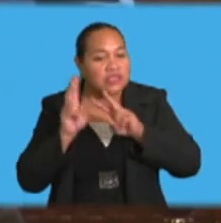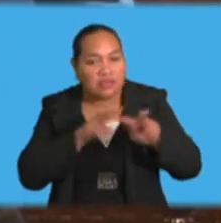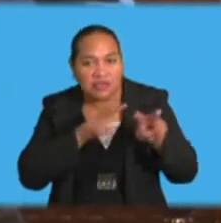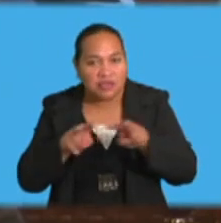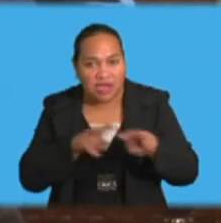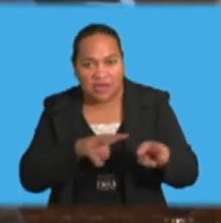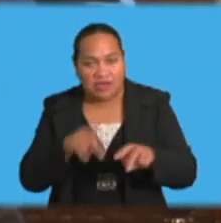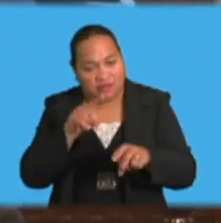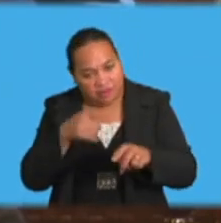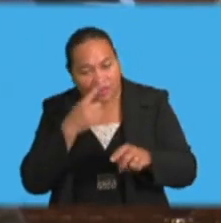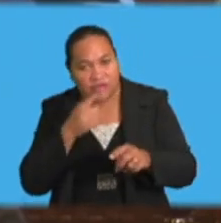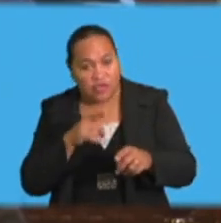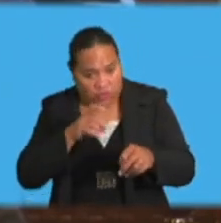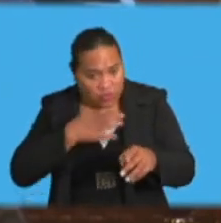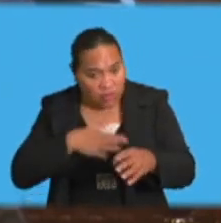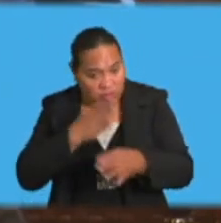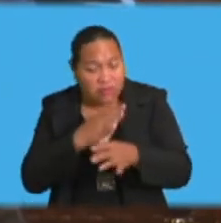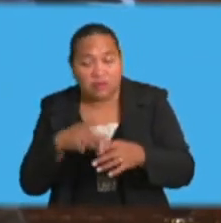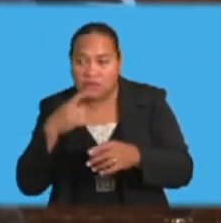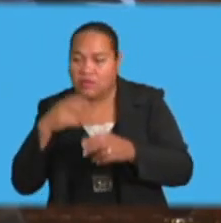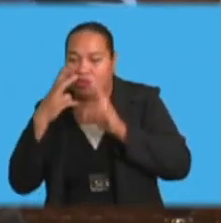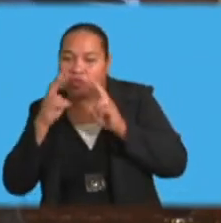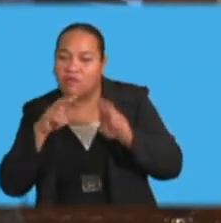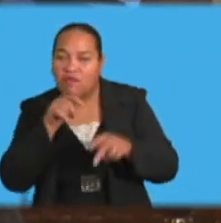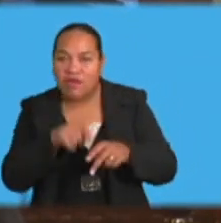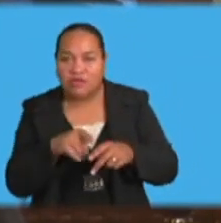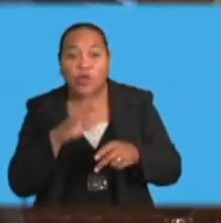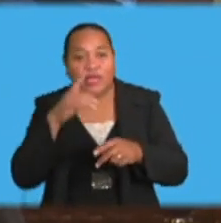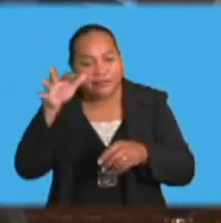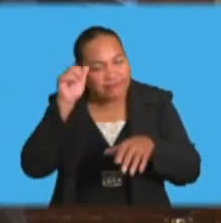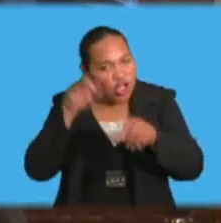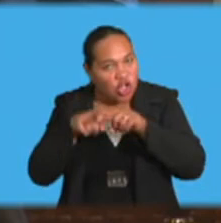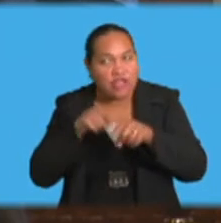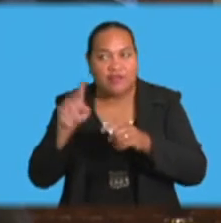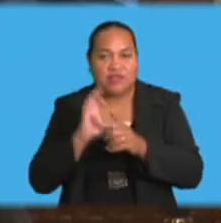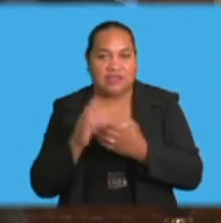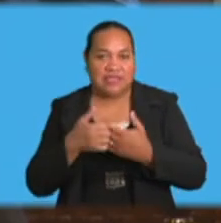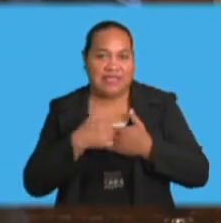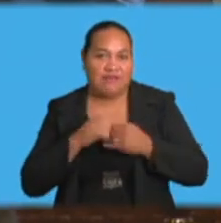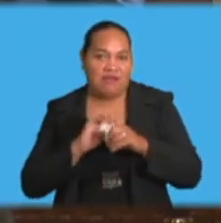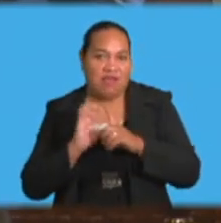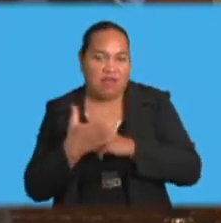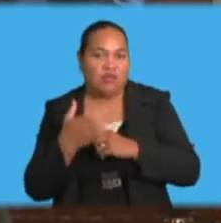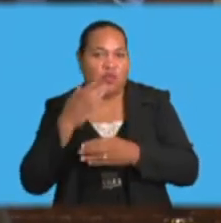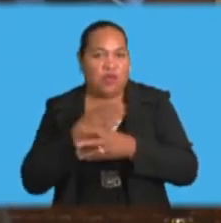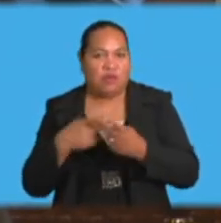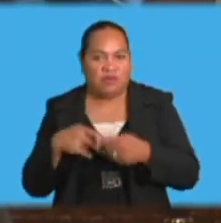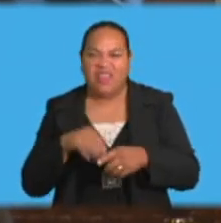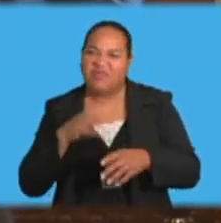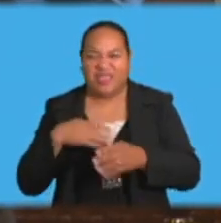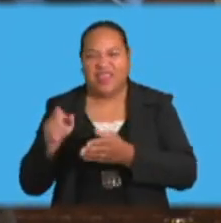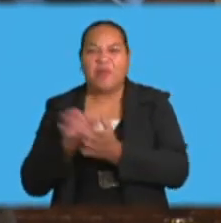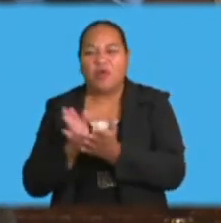engaged if they are to take on board the safety culture of their workplace. It is not enough to simply provide them with a